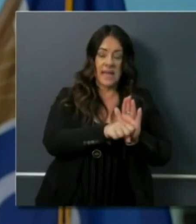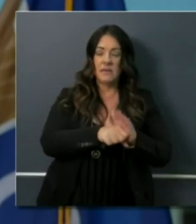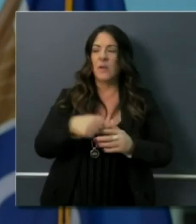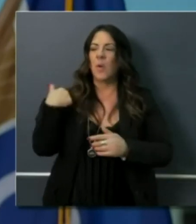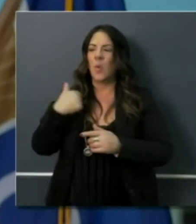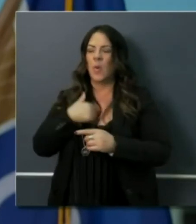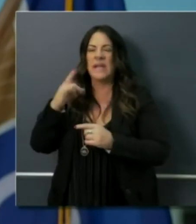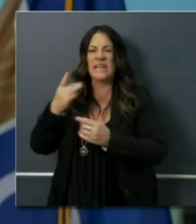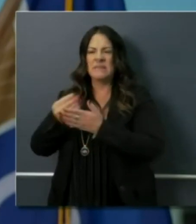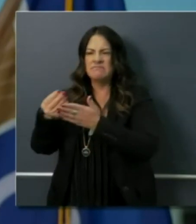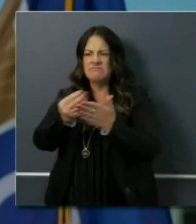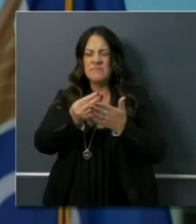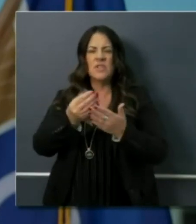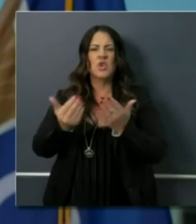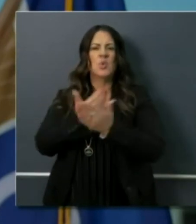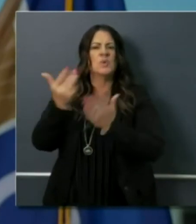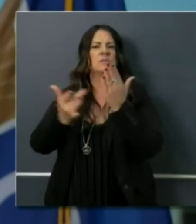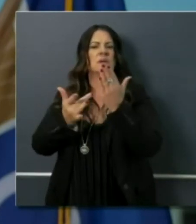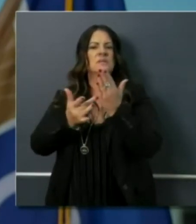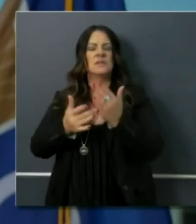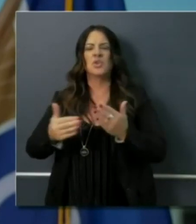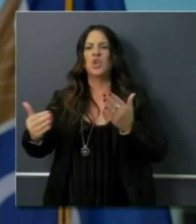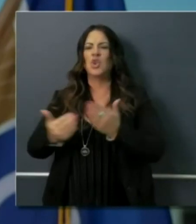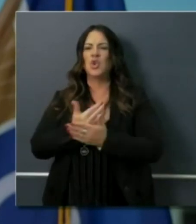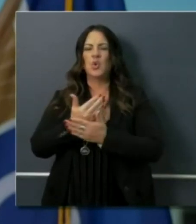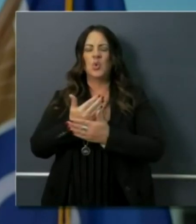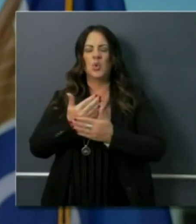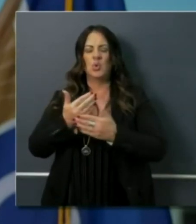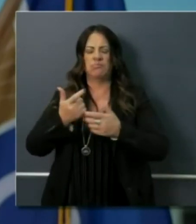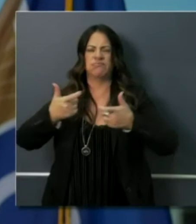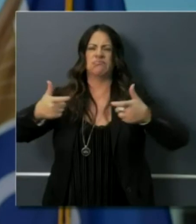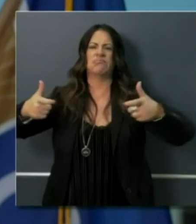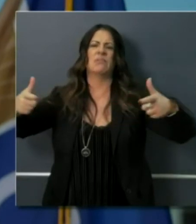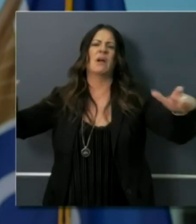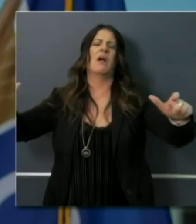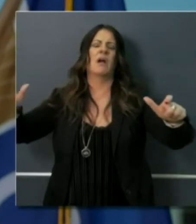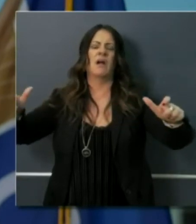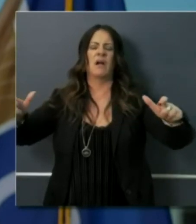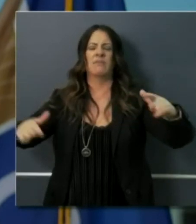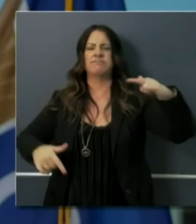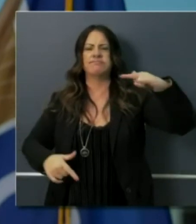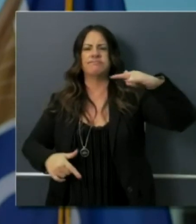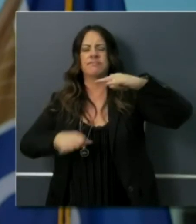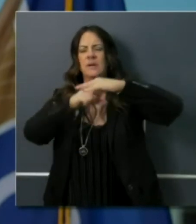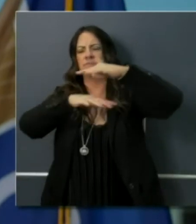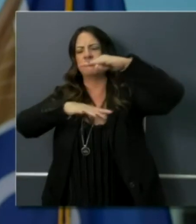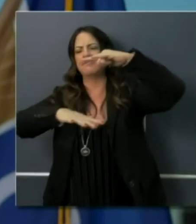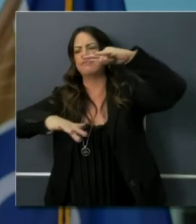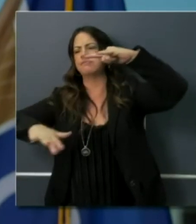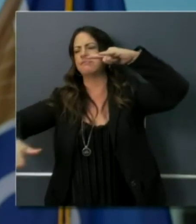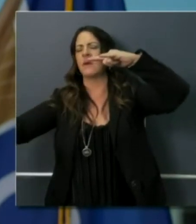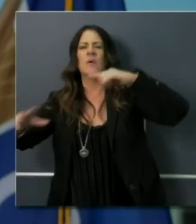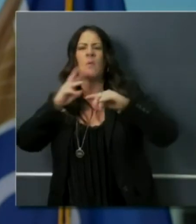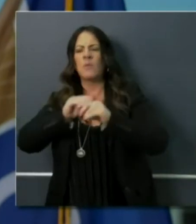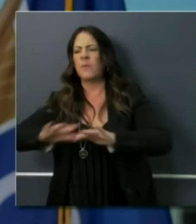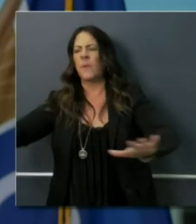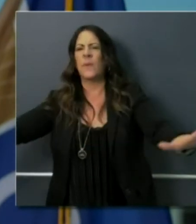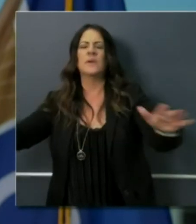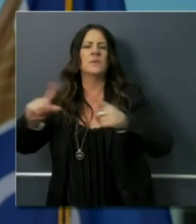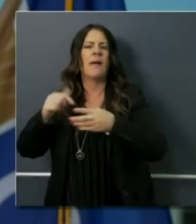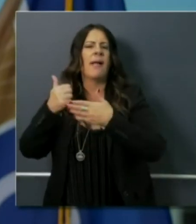new technology, these new C-130s that are finally starting to come in, these new helicopters that are coming in that ultimately will allow